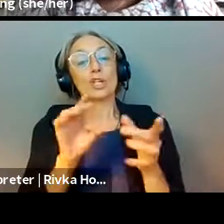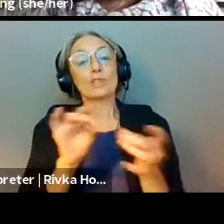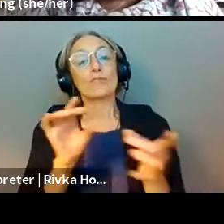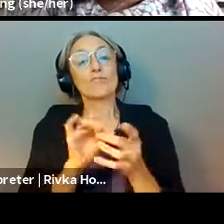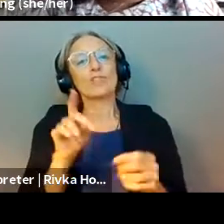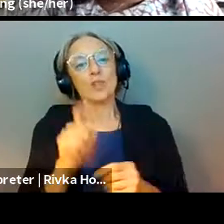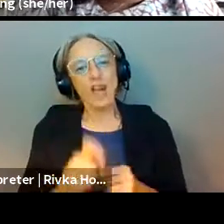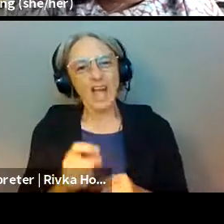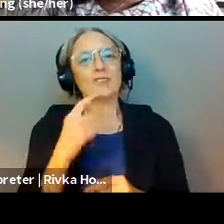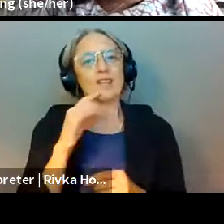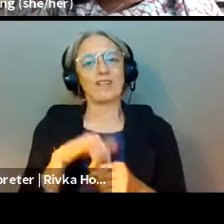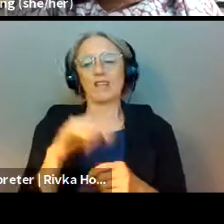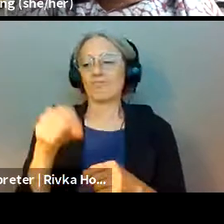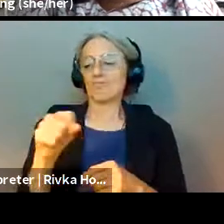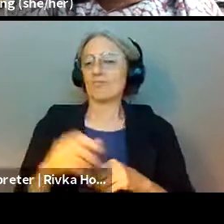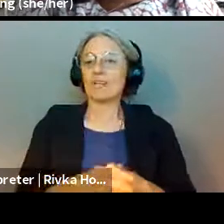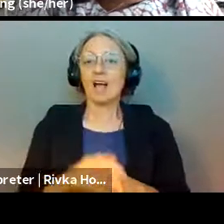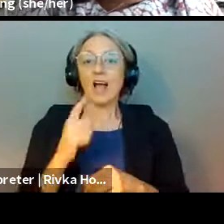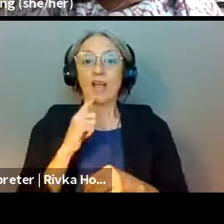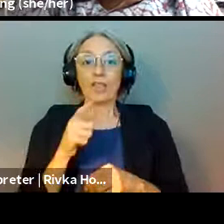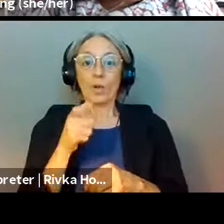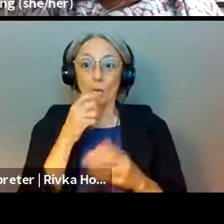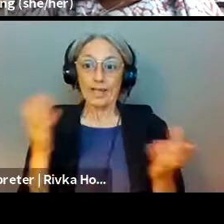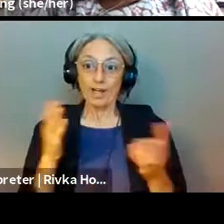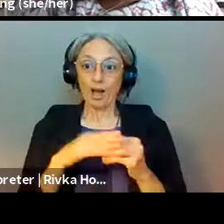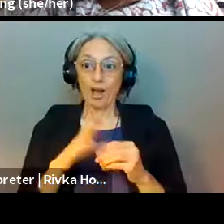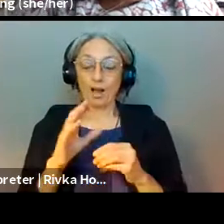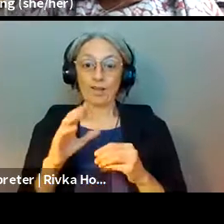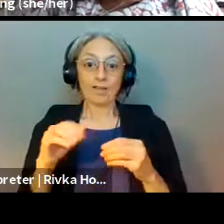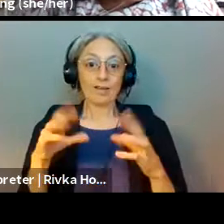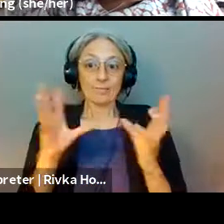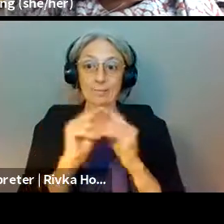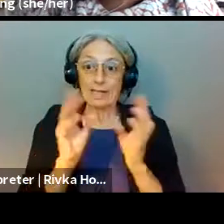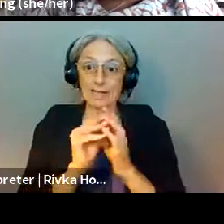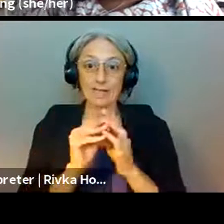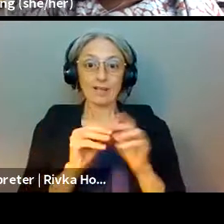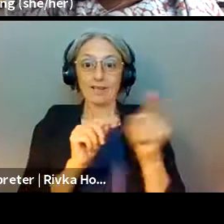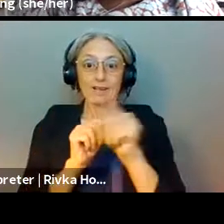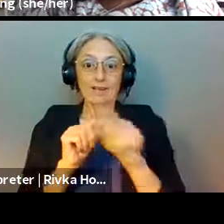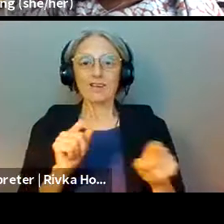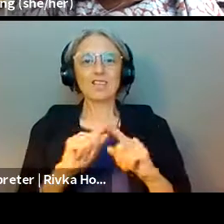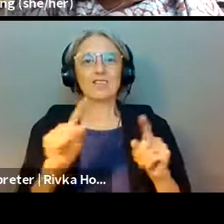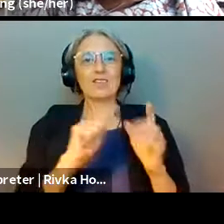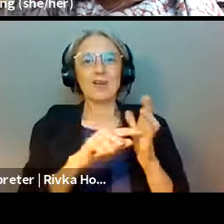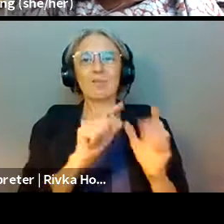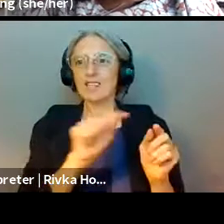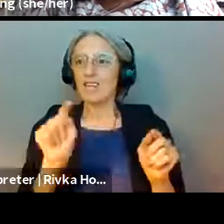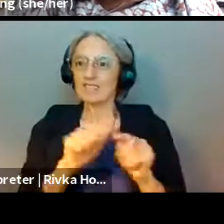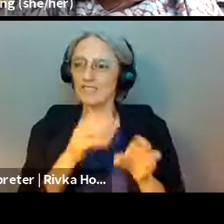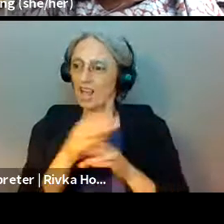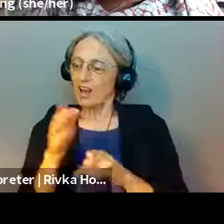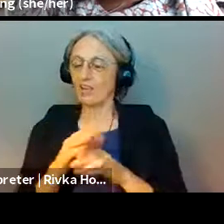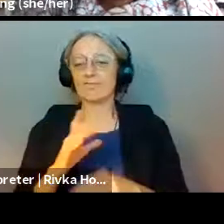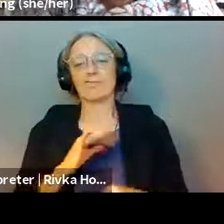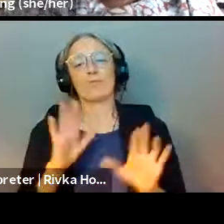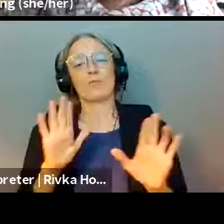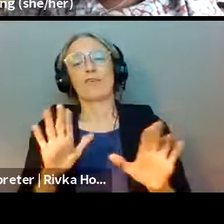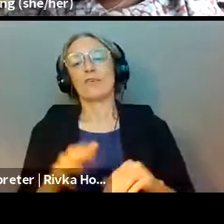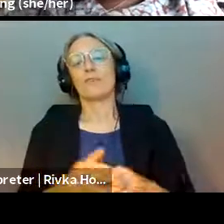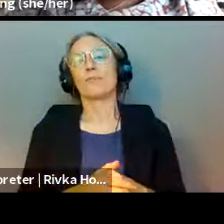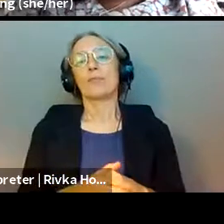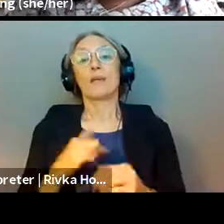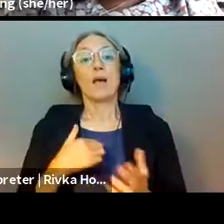representation on this call is beautiful and what needs to happen in all spaces. I think that would be one of my recommendations,